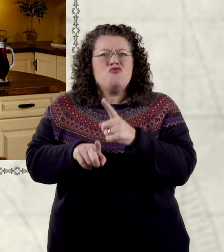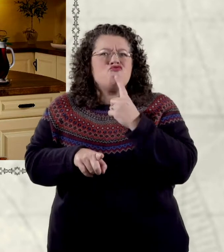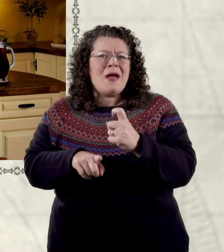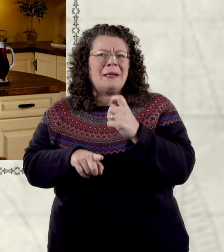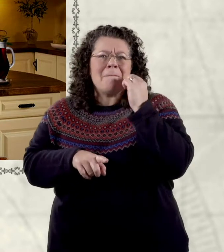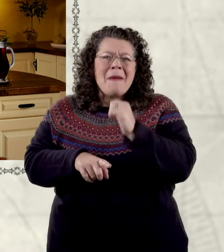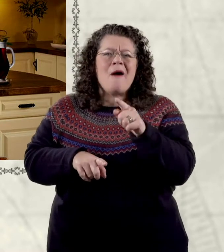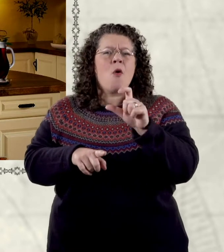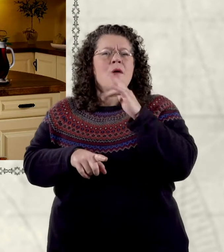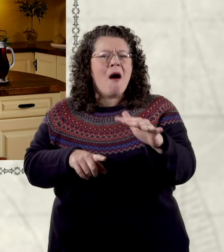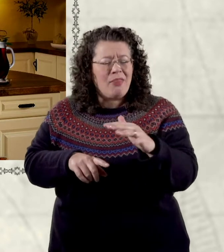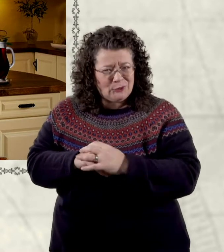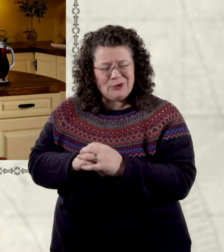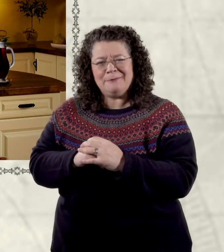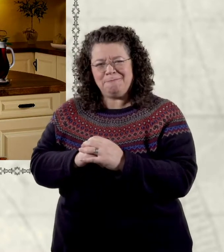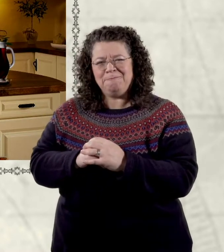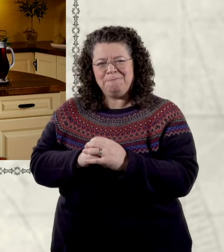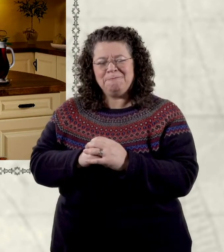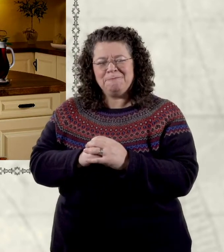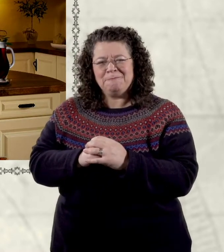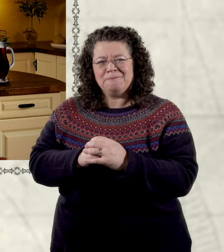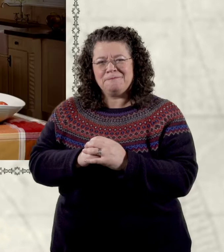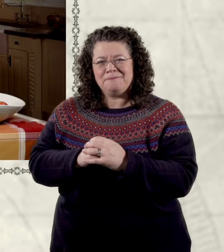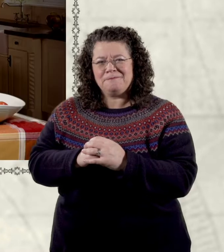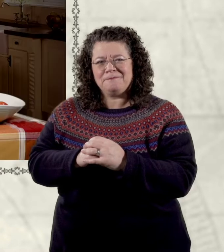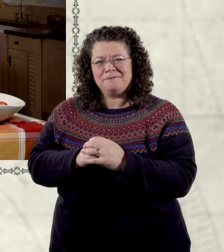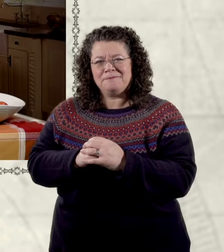red and black for Carmarthenshire.